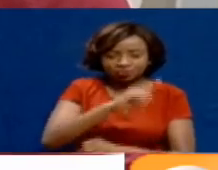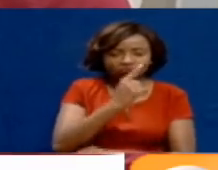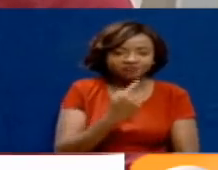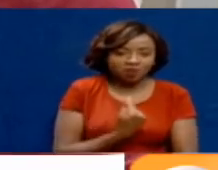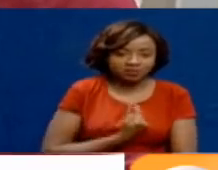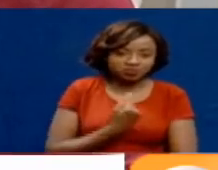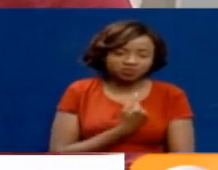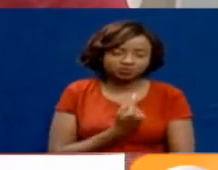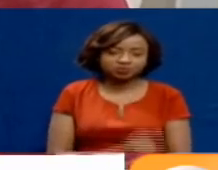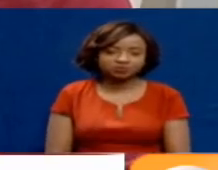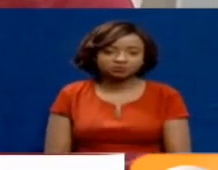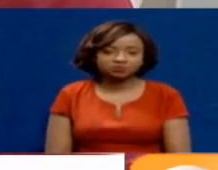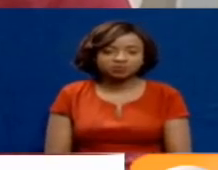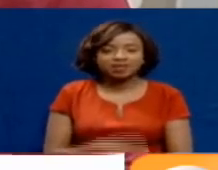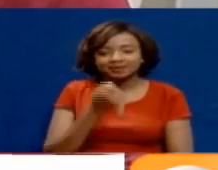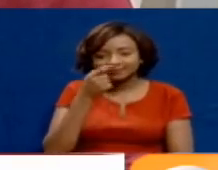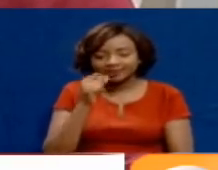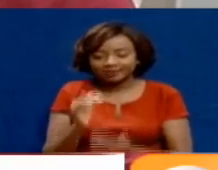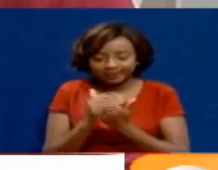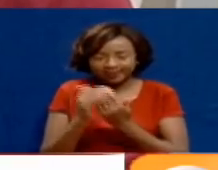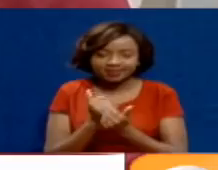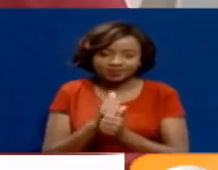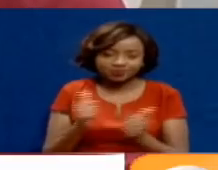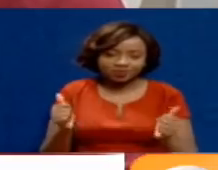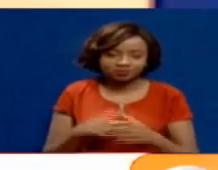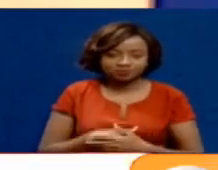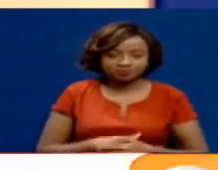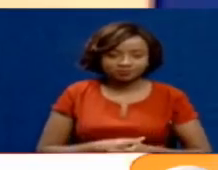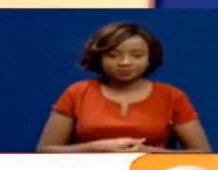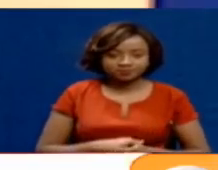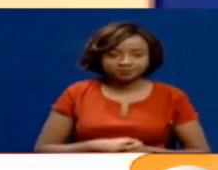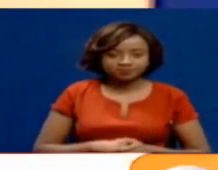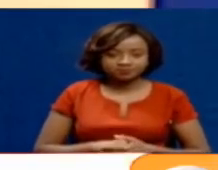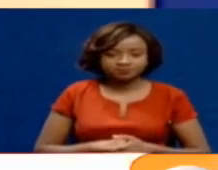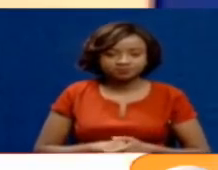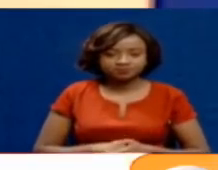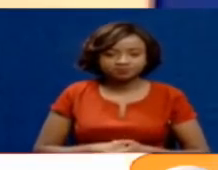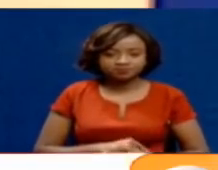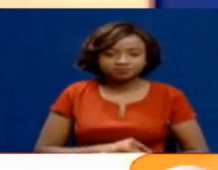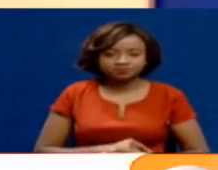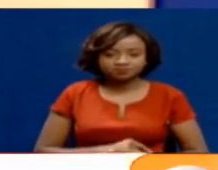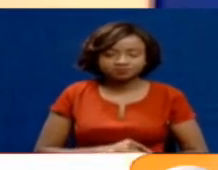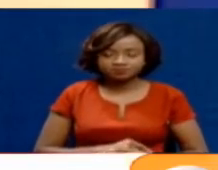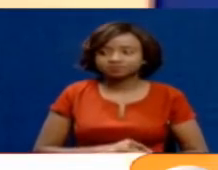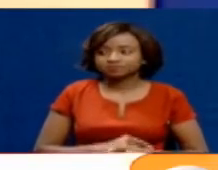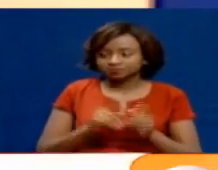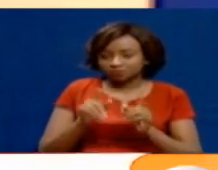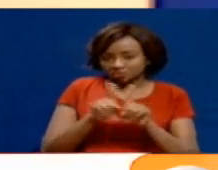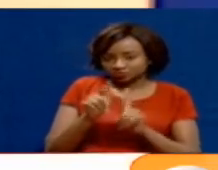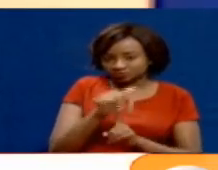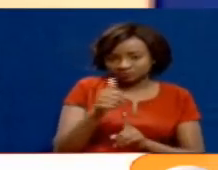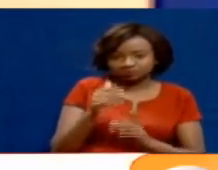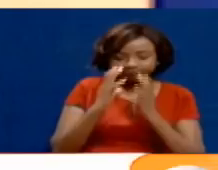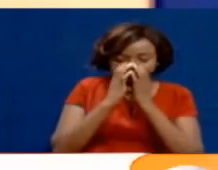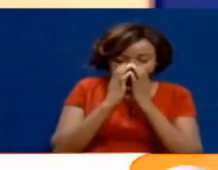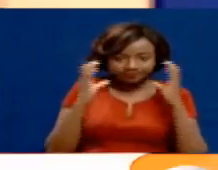into severe disease so that they are treated earlier than most other people. Let's talk about an item that has really gained popularity, masks.